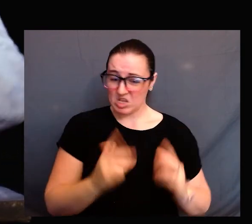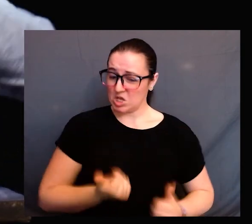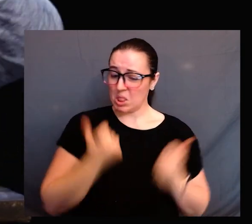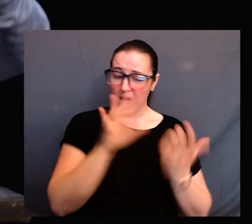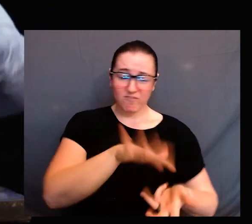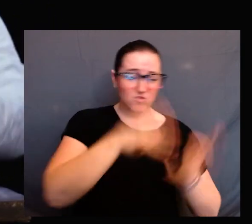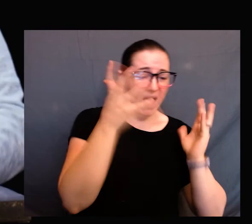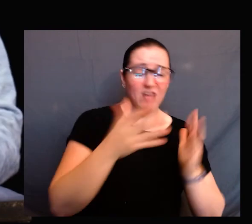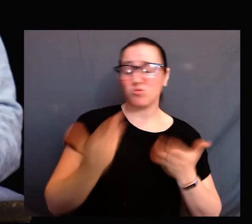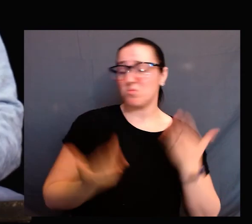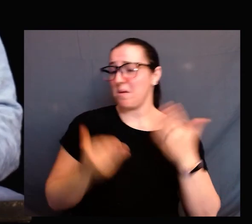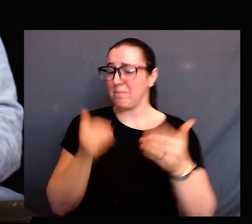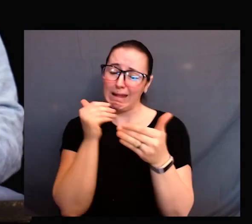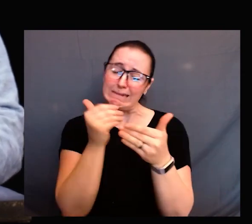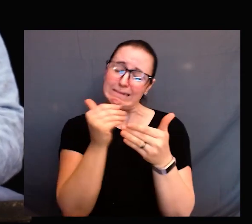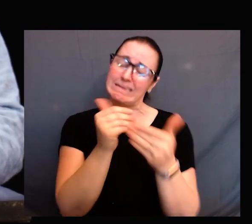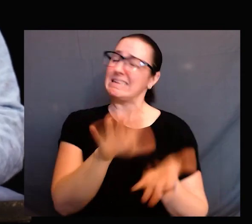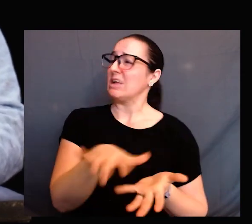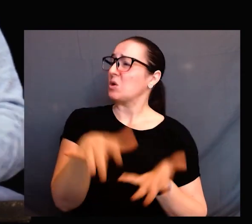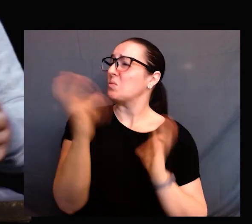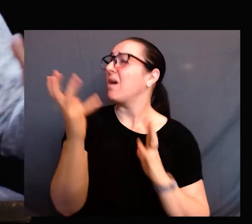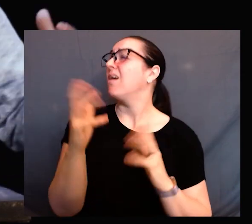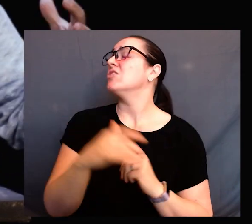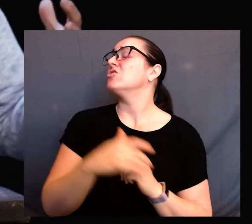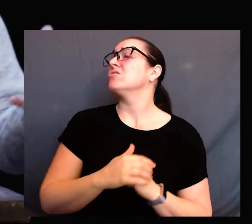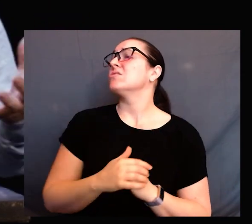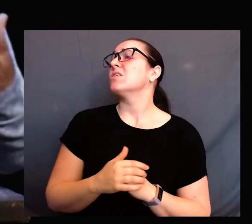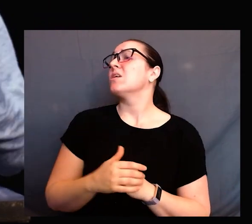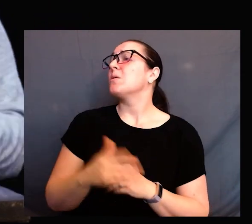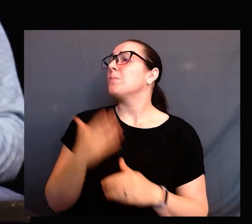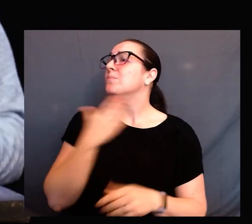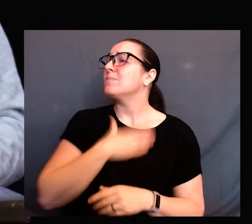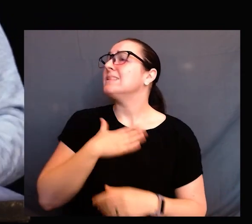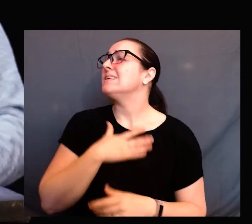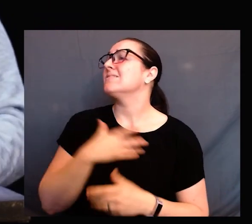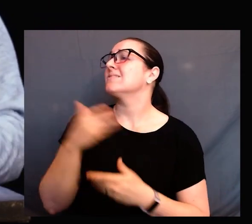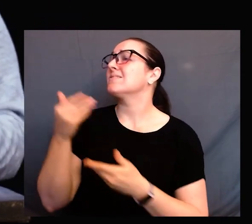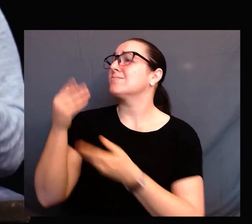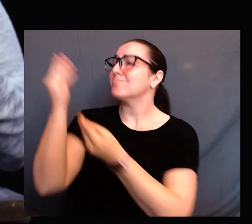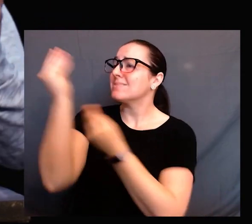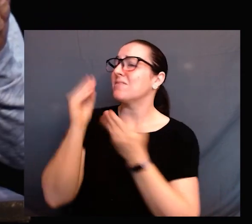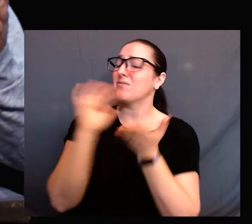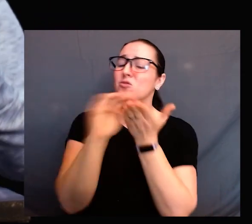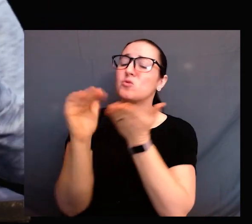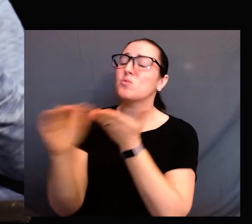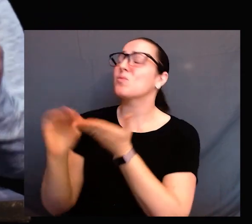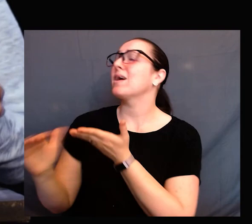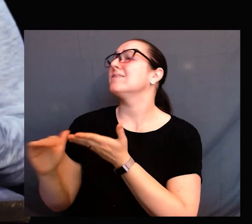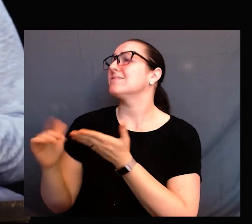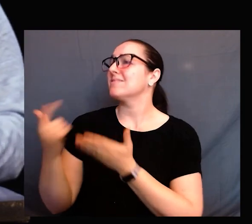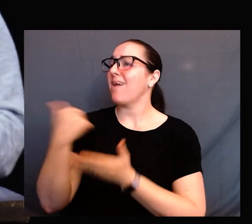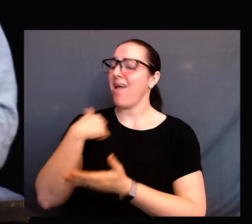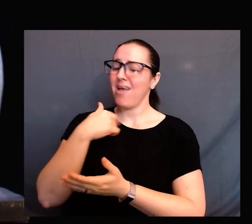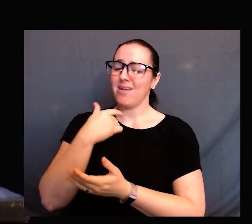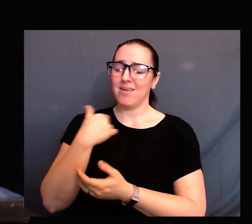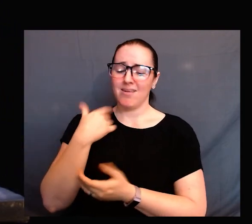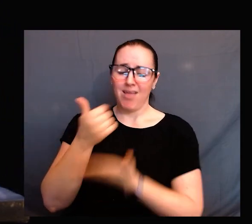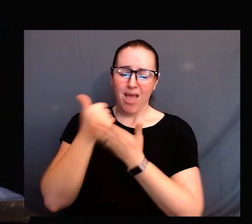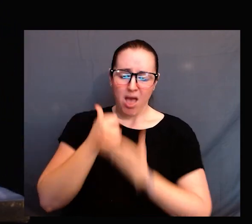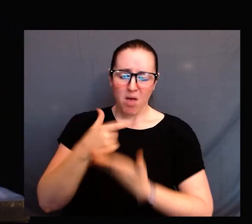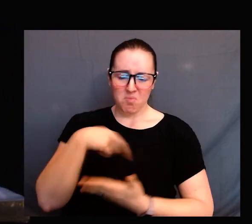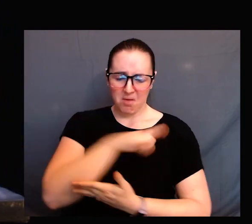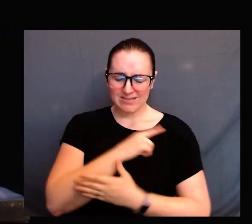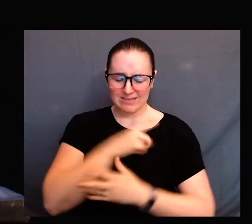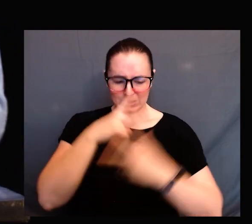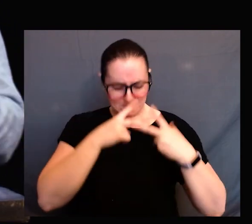have crashed, or they're headed towards a crash. Would you give us the grace to evaluate whether we are truly hearing and